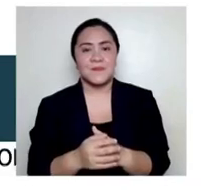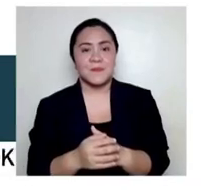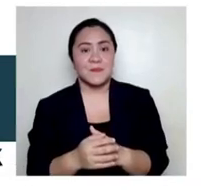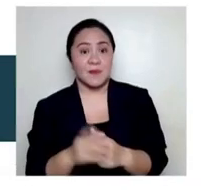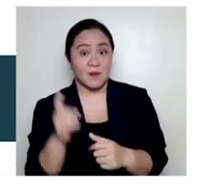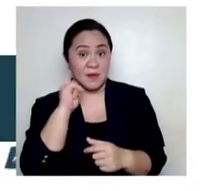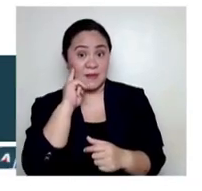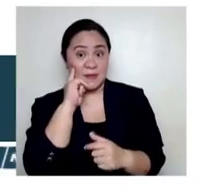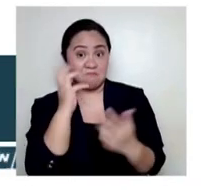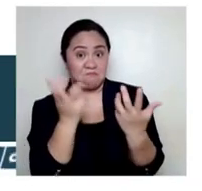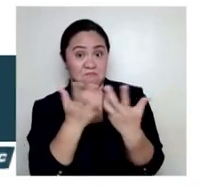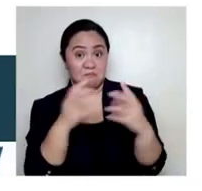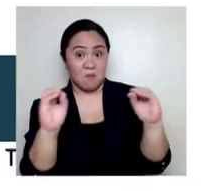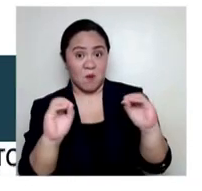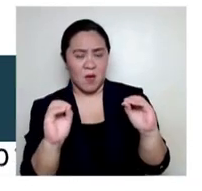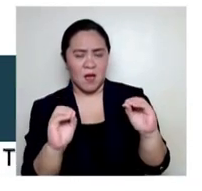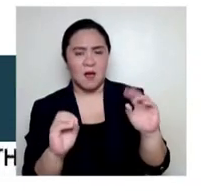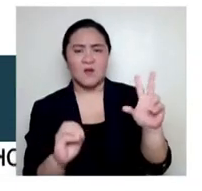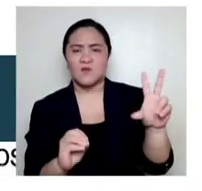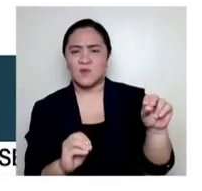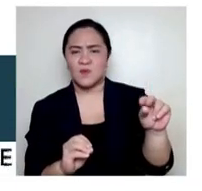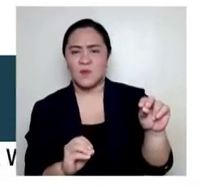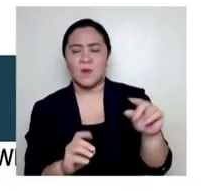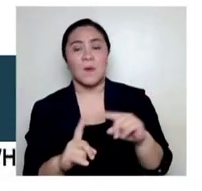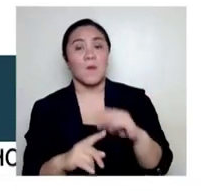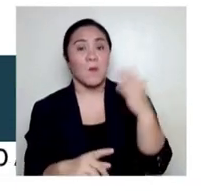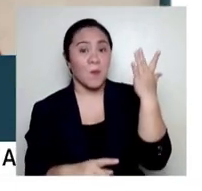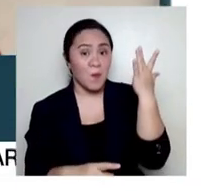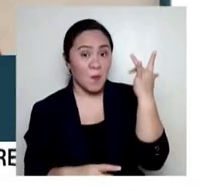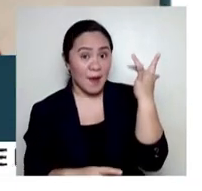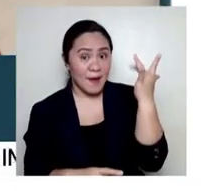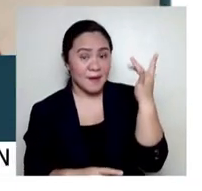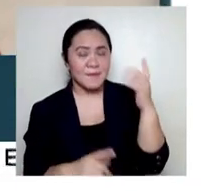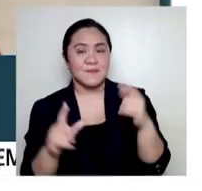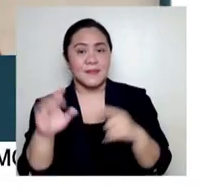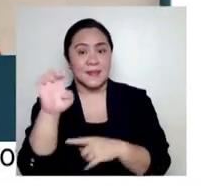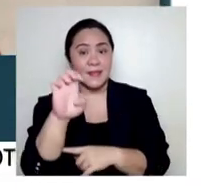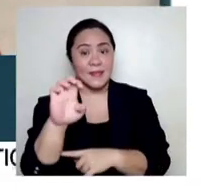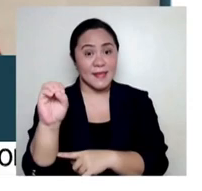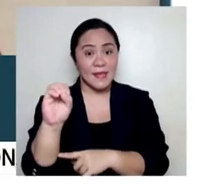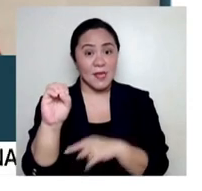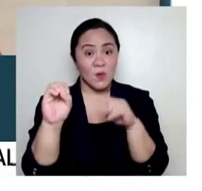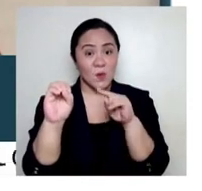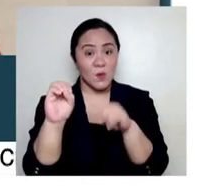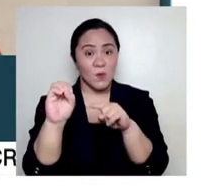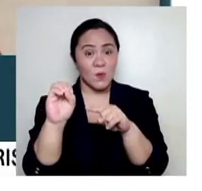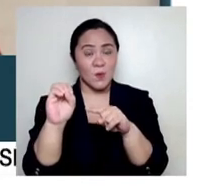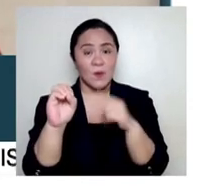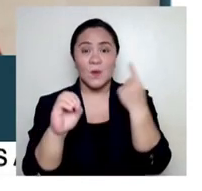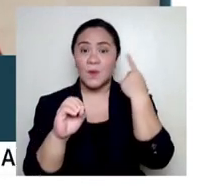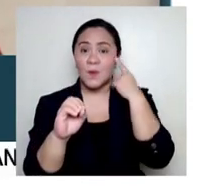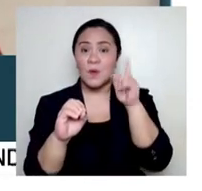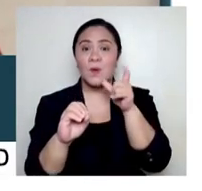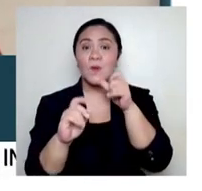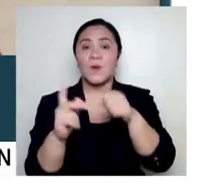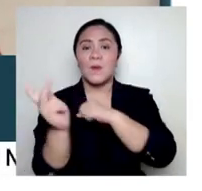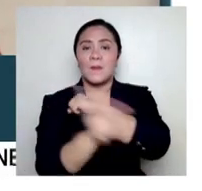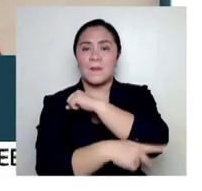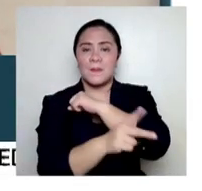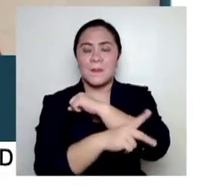there, ma'am. Because if you look at this, this executive order is good for the province of